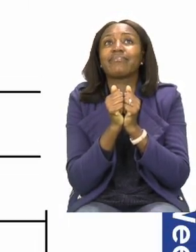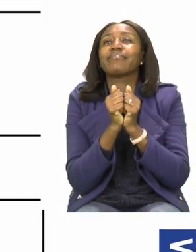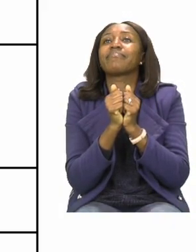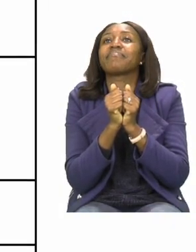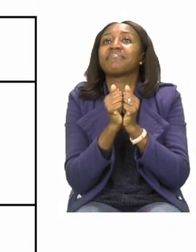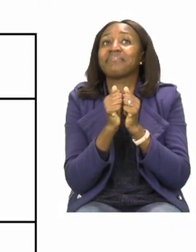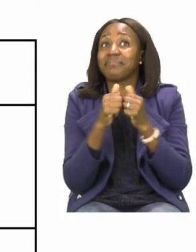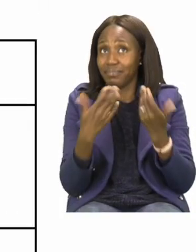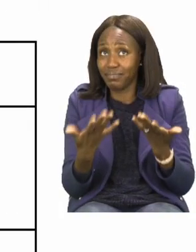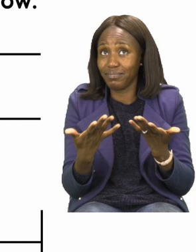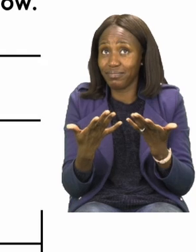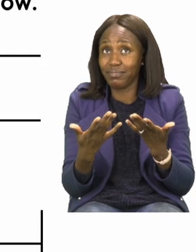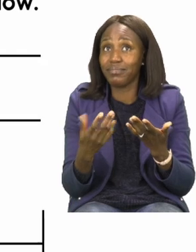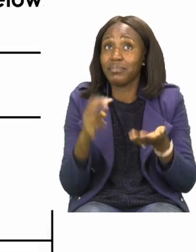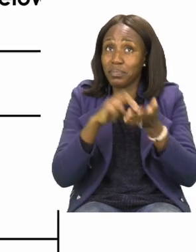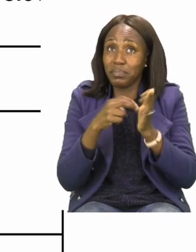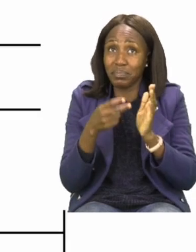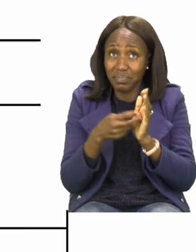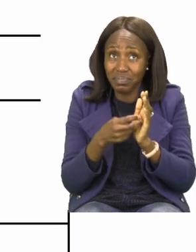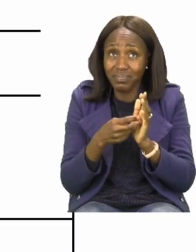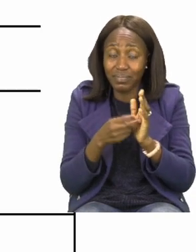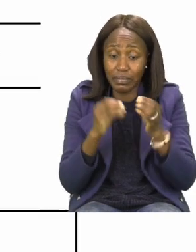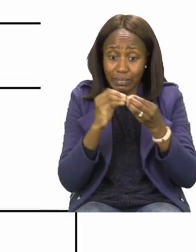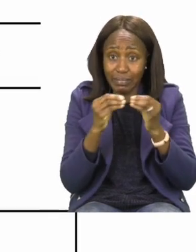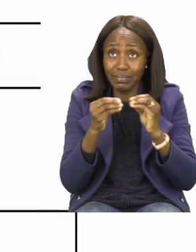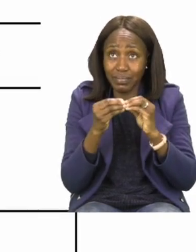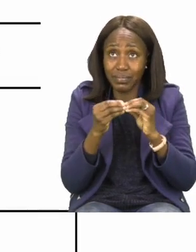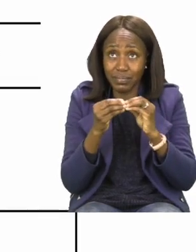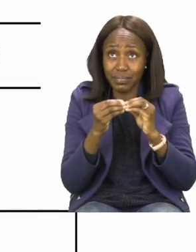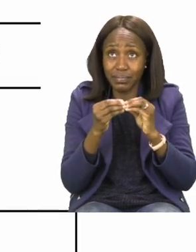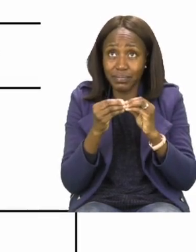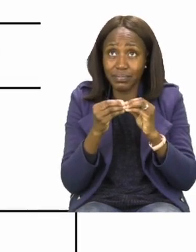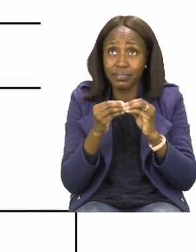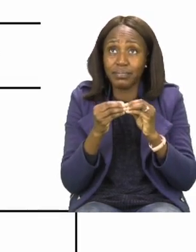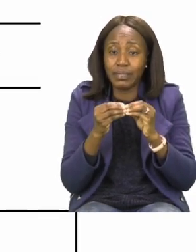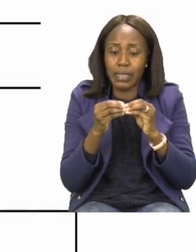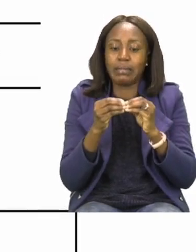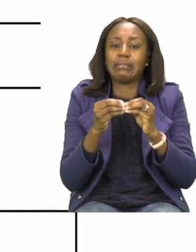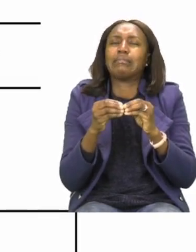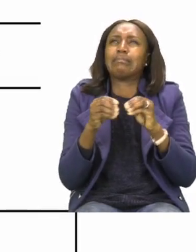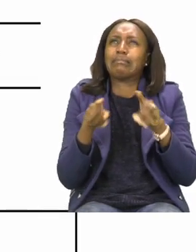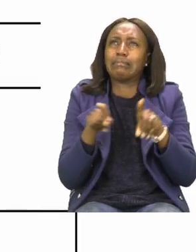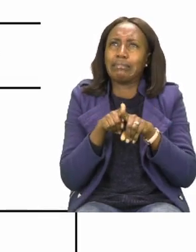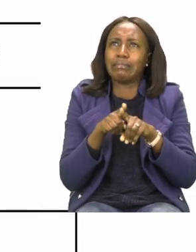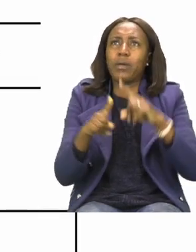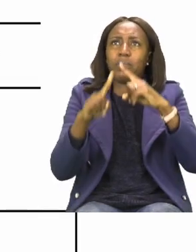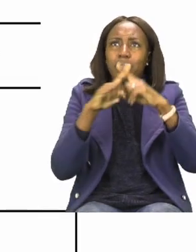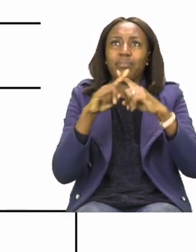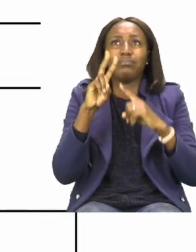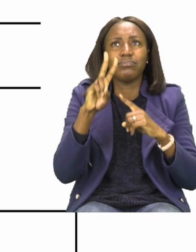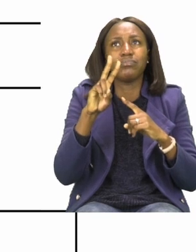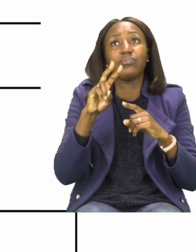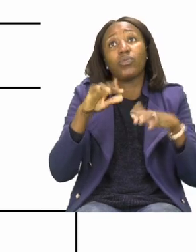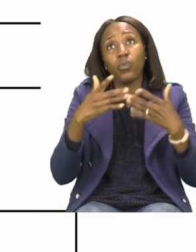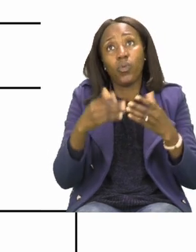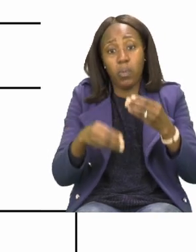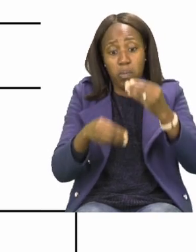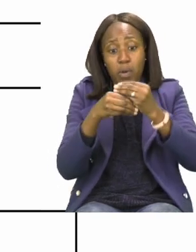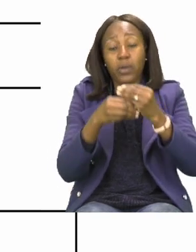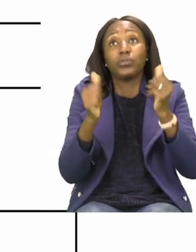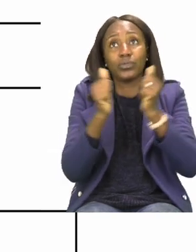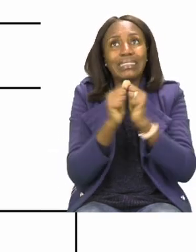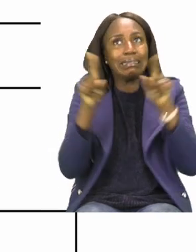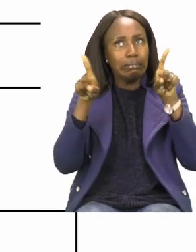means that we are taking the number we have and timesing it by 2. Or we